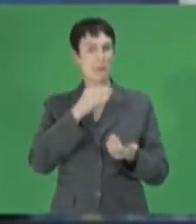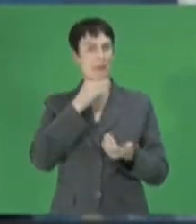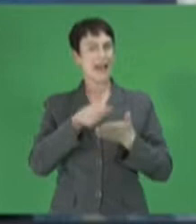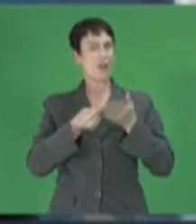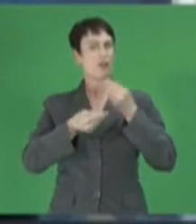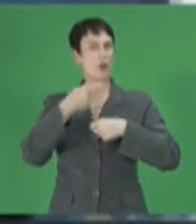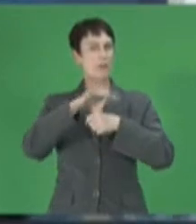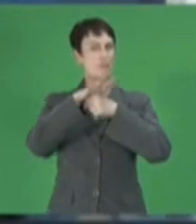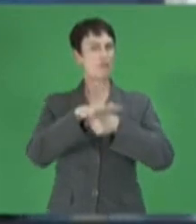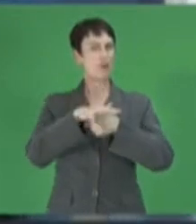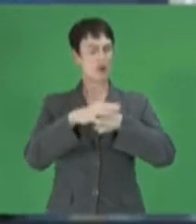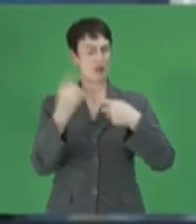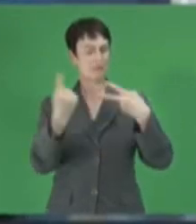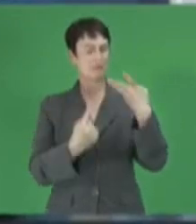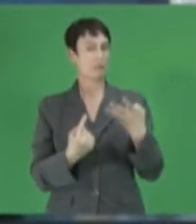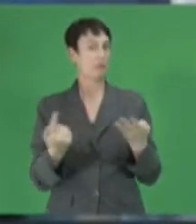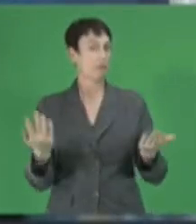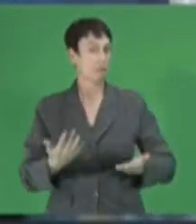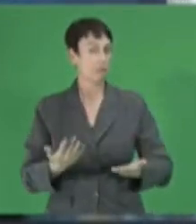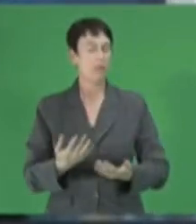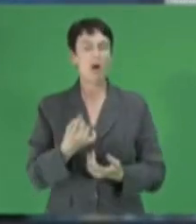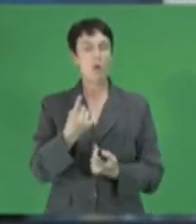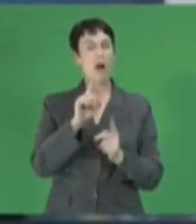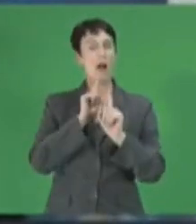Those are the questions for now, Governor.